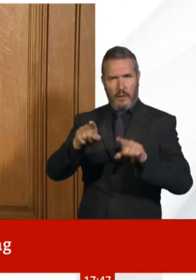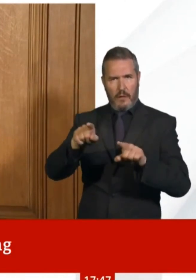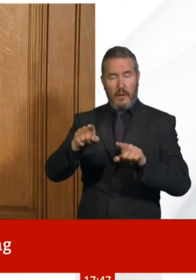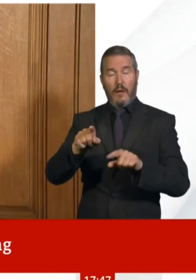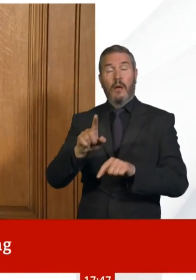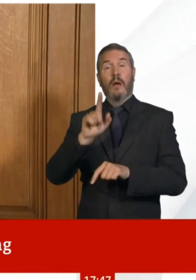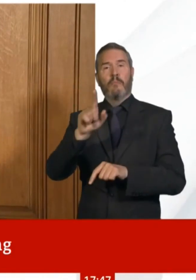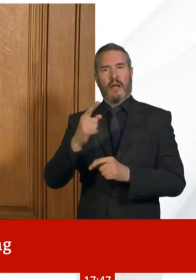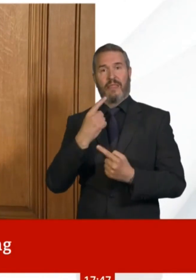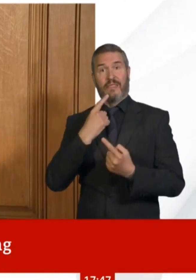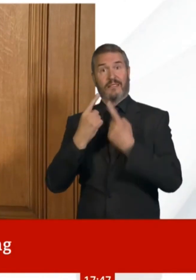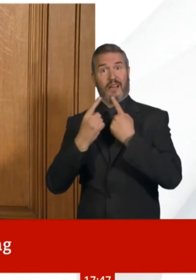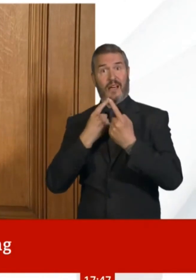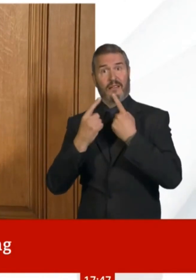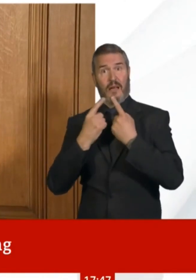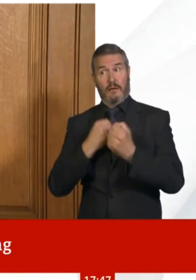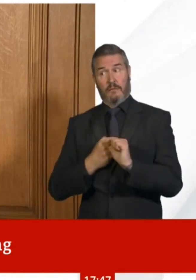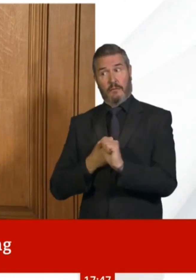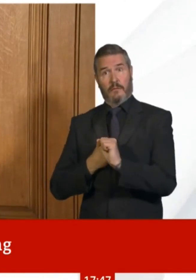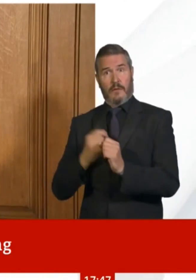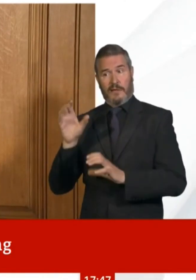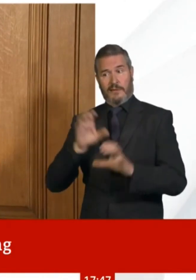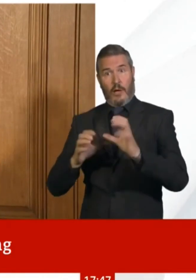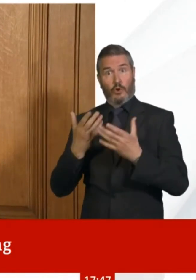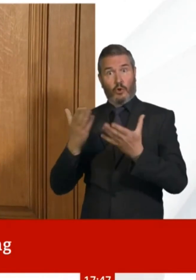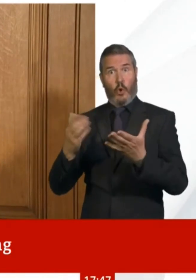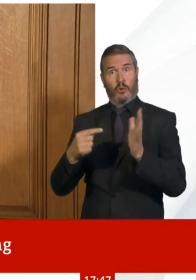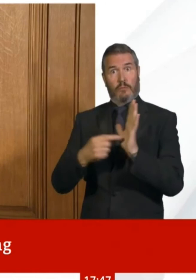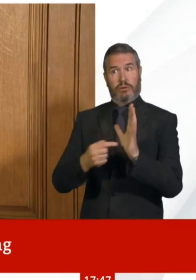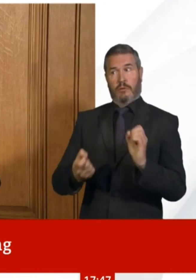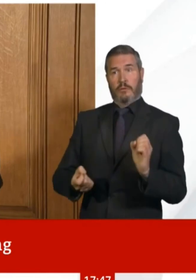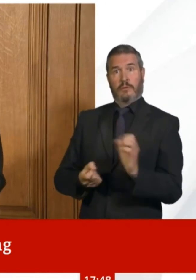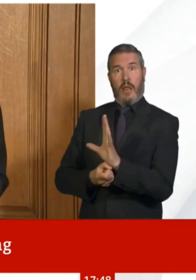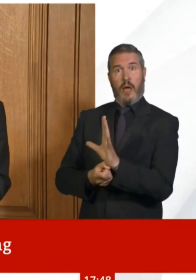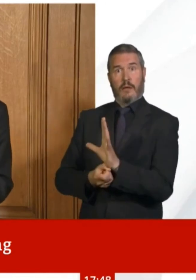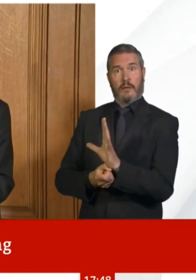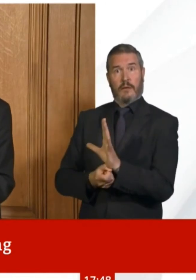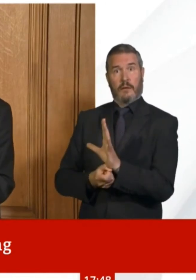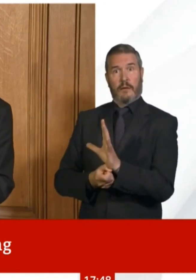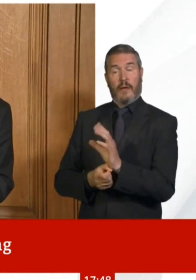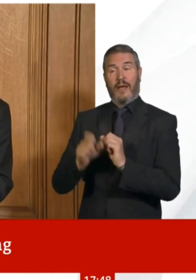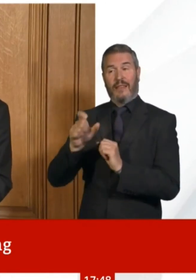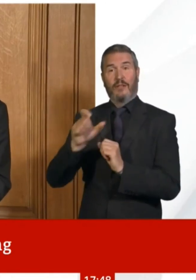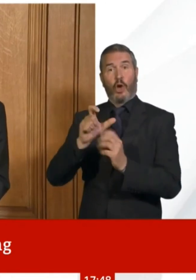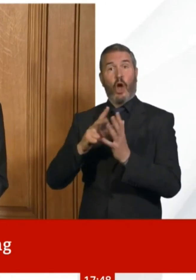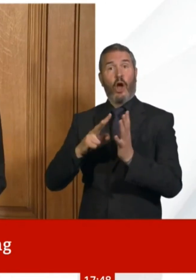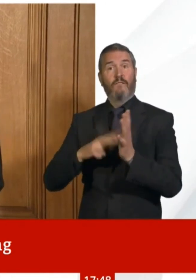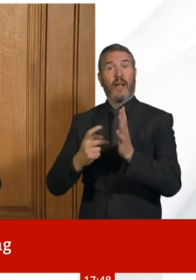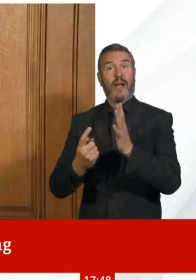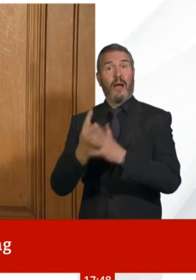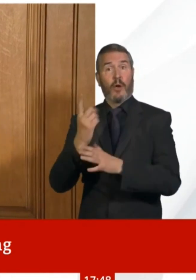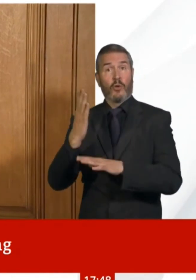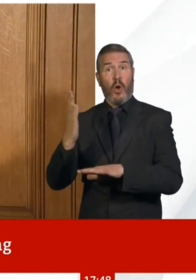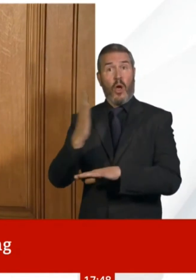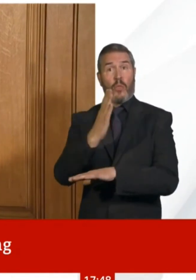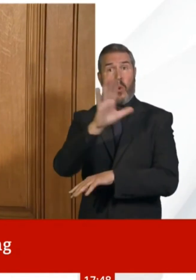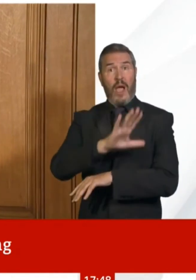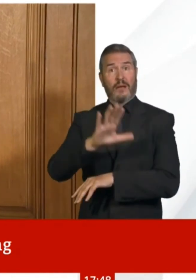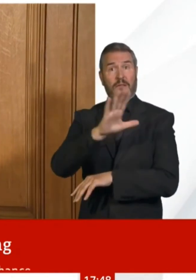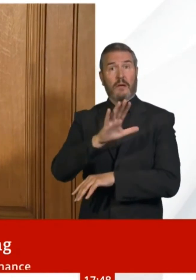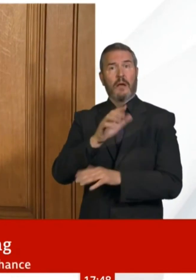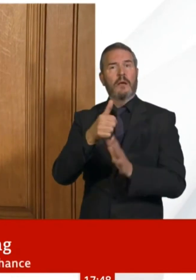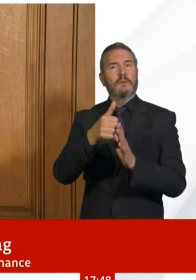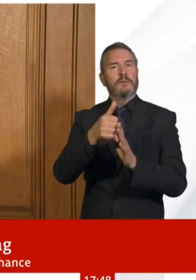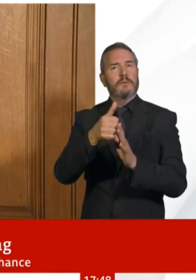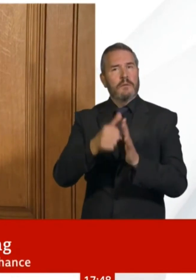actually, in the data that Sir Patrick showed at the beginning, what you can see is actually COVID cases in the Northwest have actually started